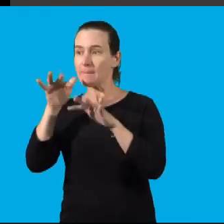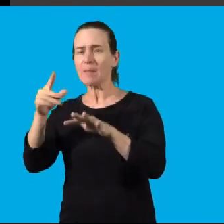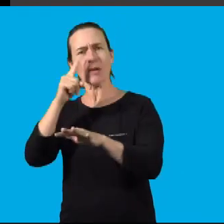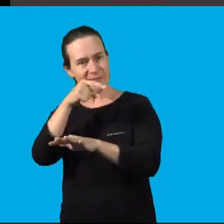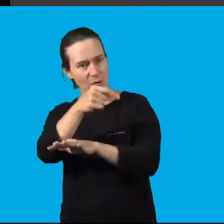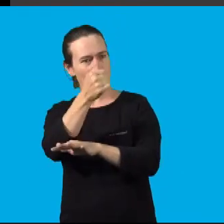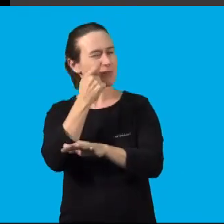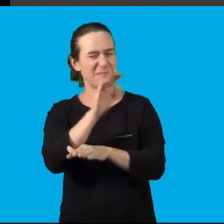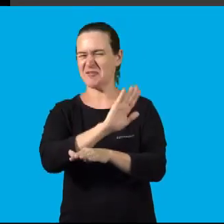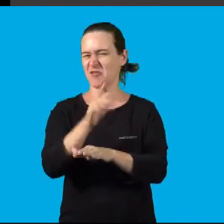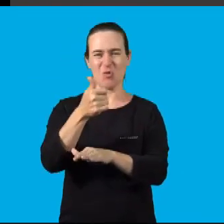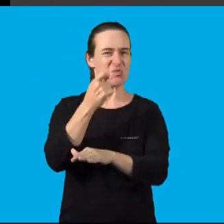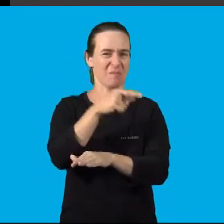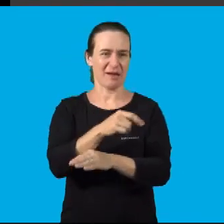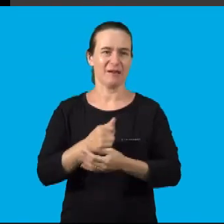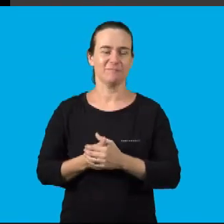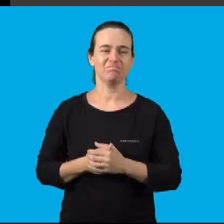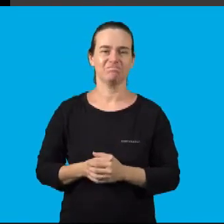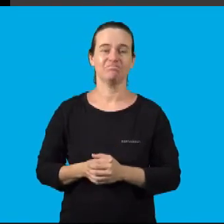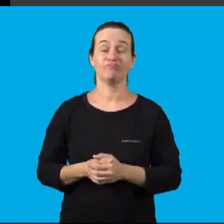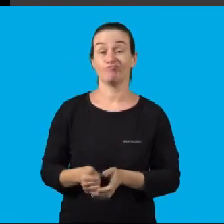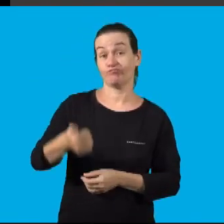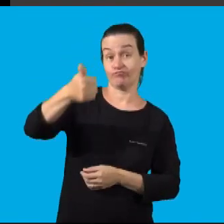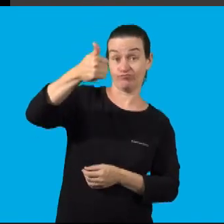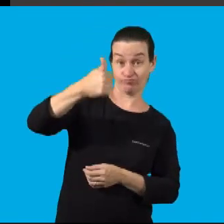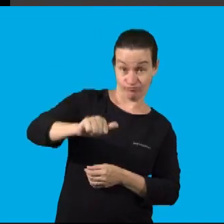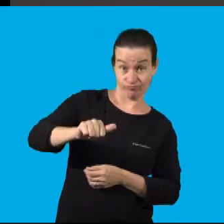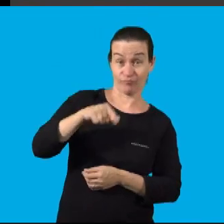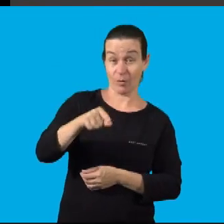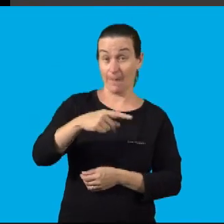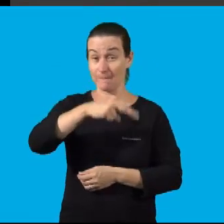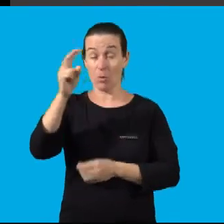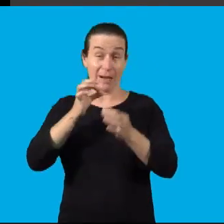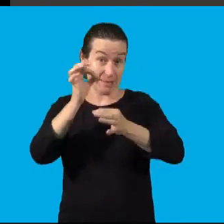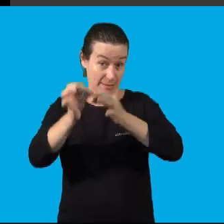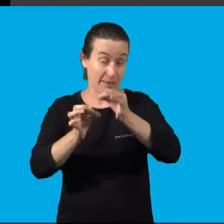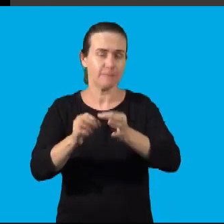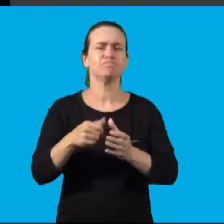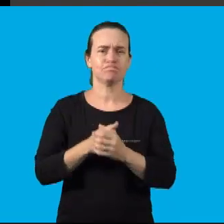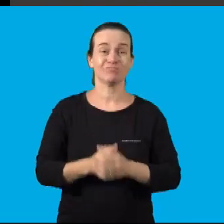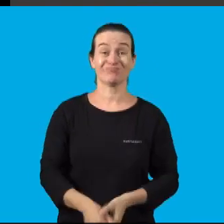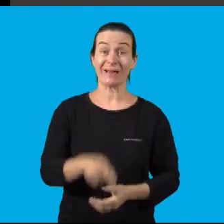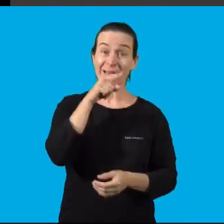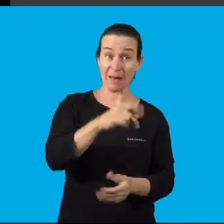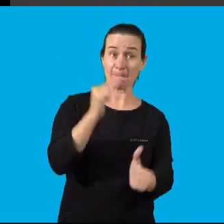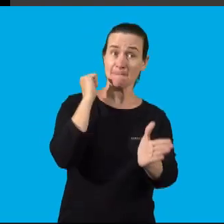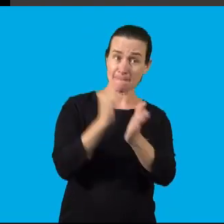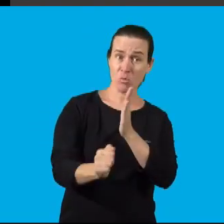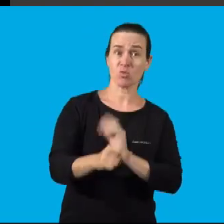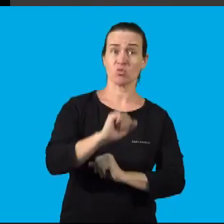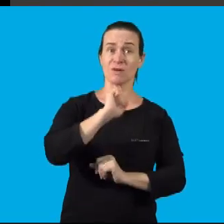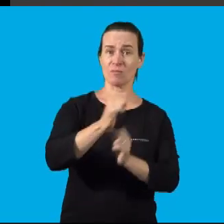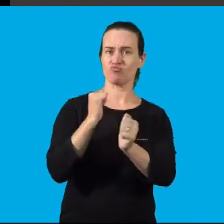way. An explanation of the point. To become king, he has murdered his brother, King Hamlet,